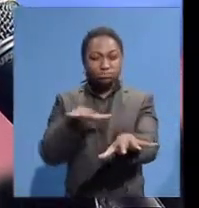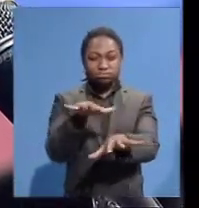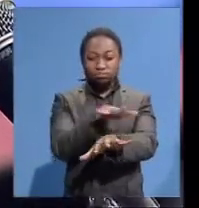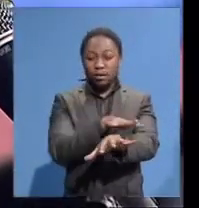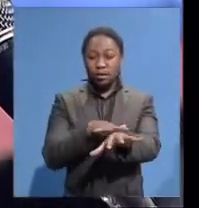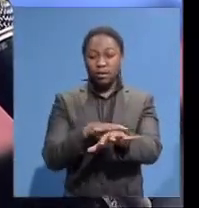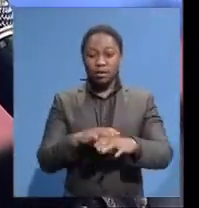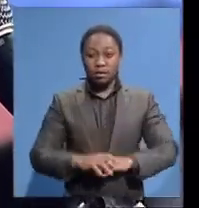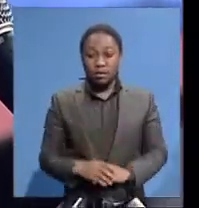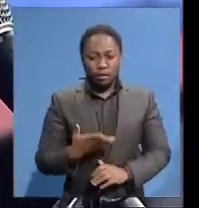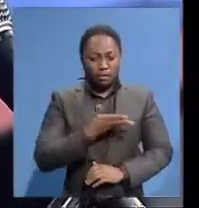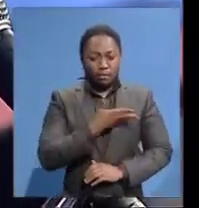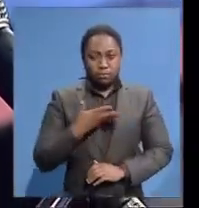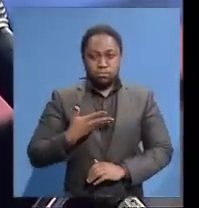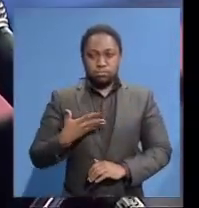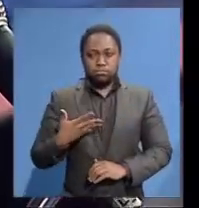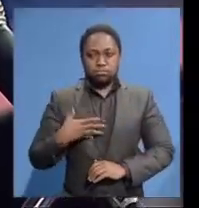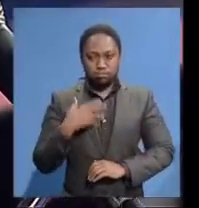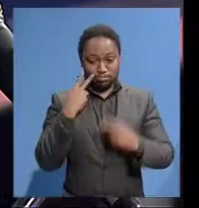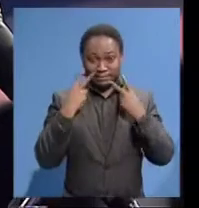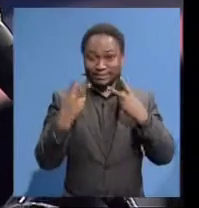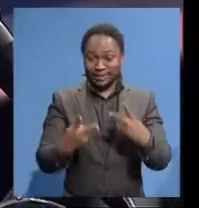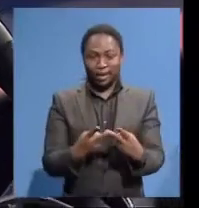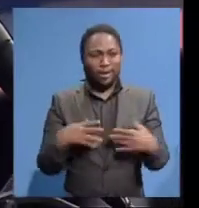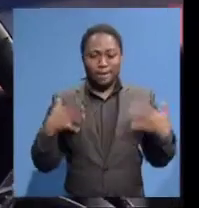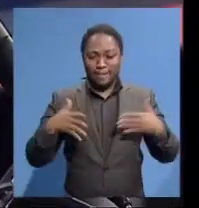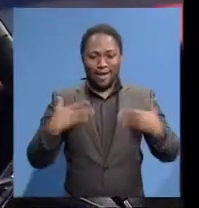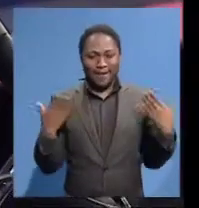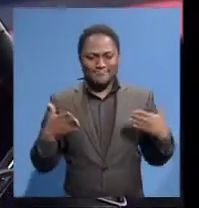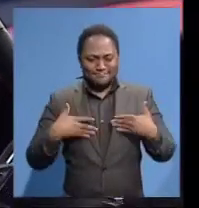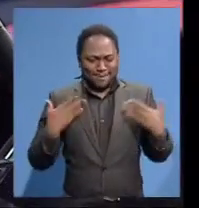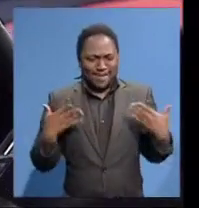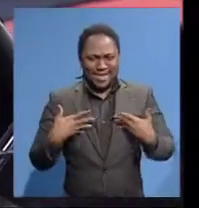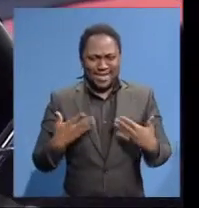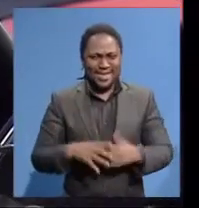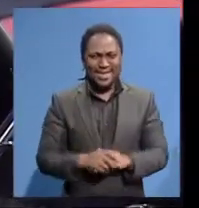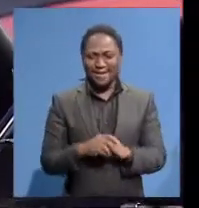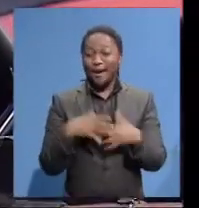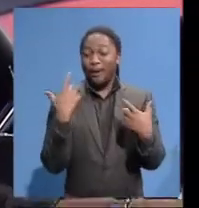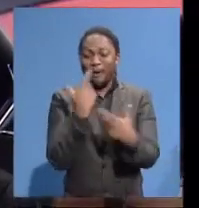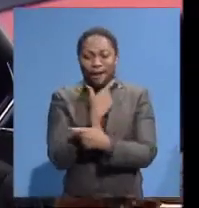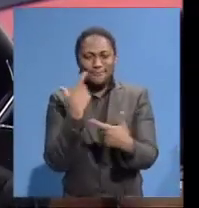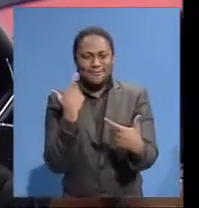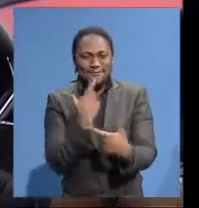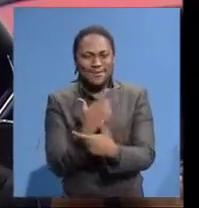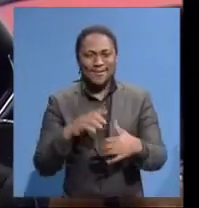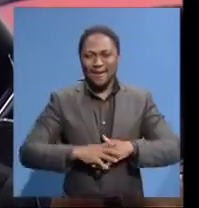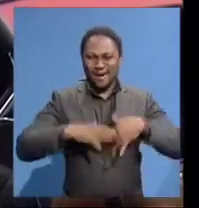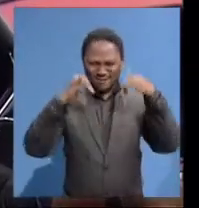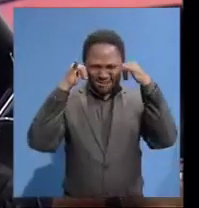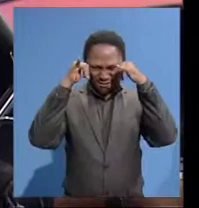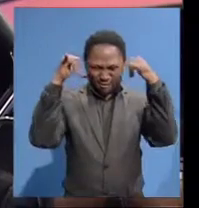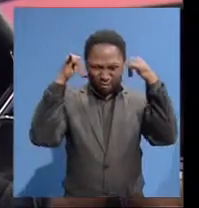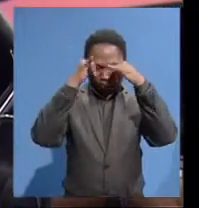ejabula amathole iqikitheka wathi numama yakhala inkomo